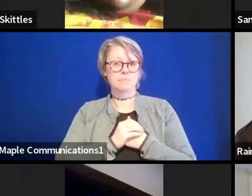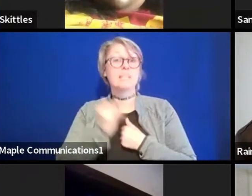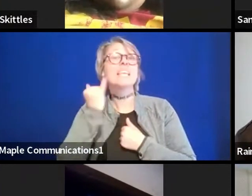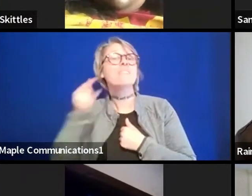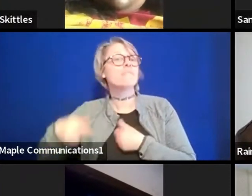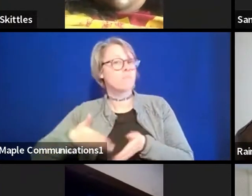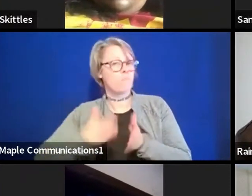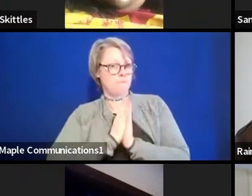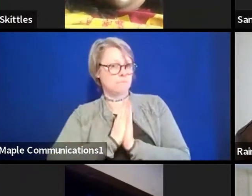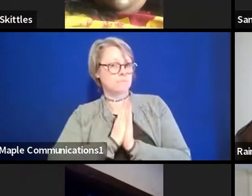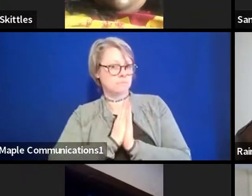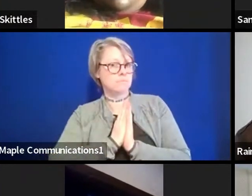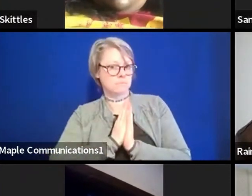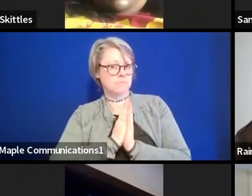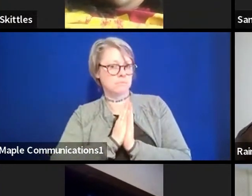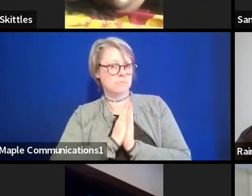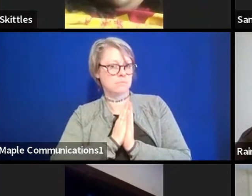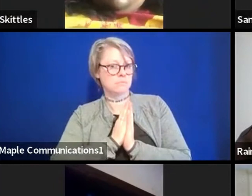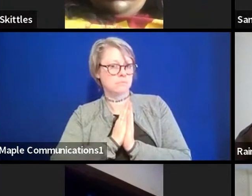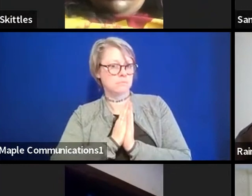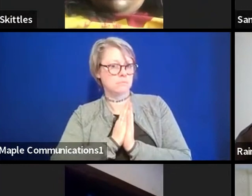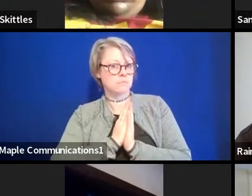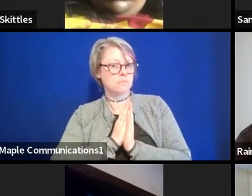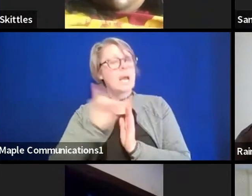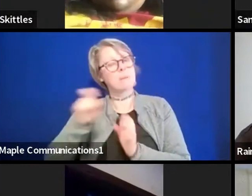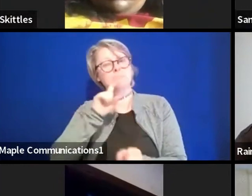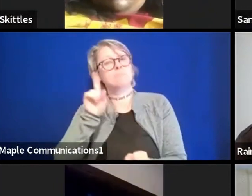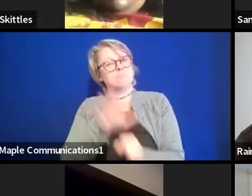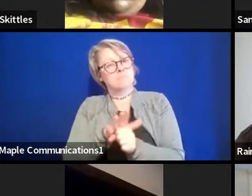them clearly and give your consent.